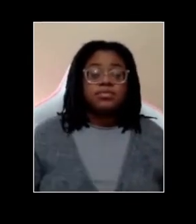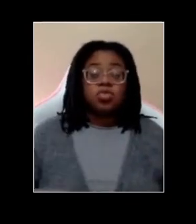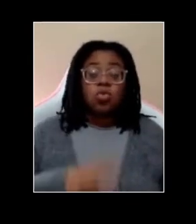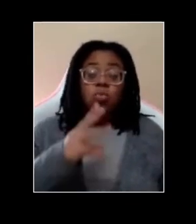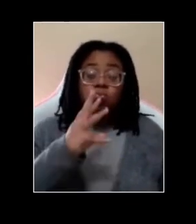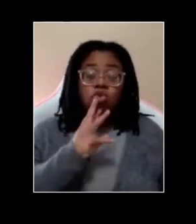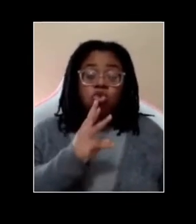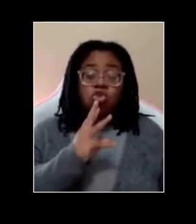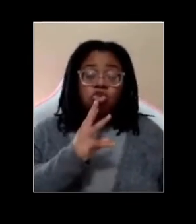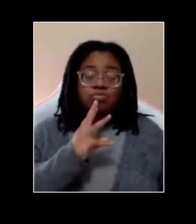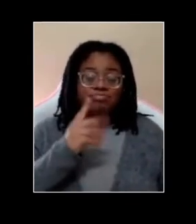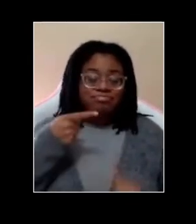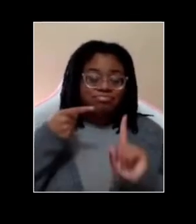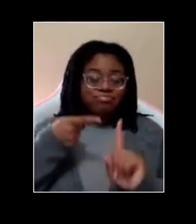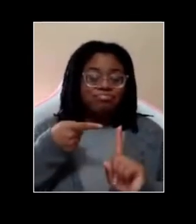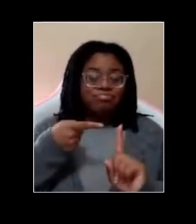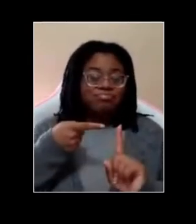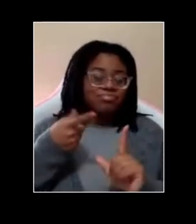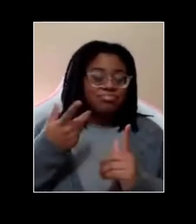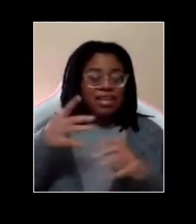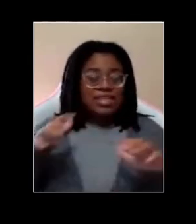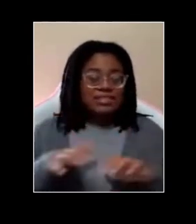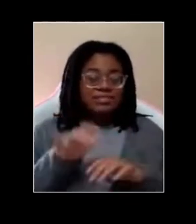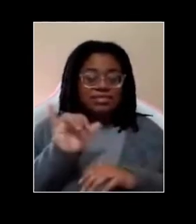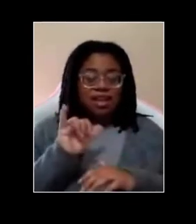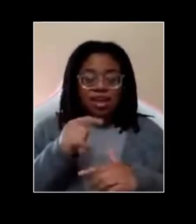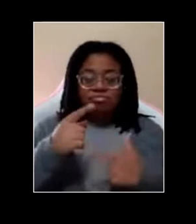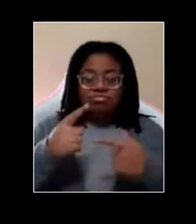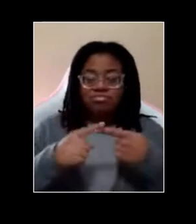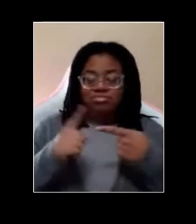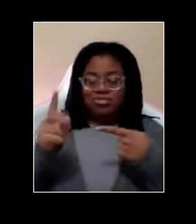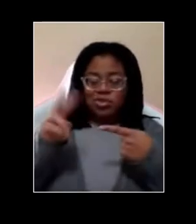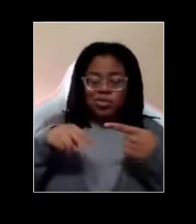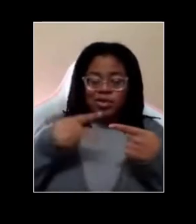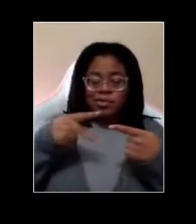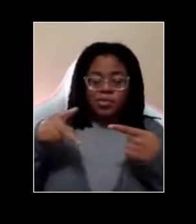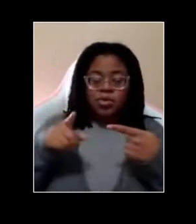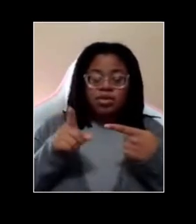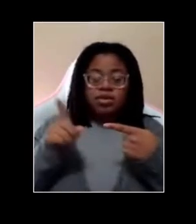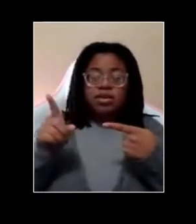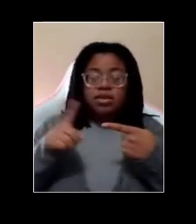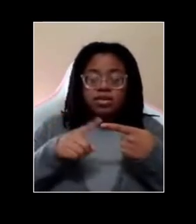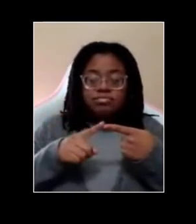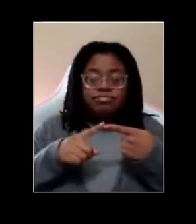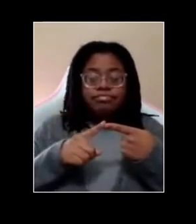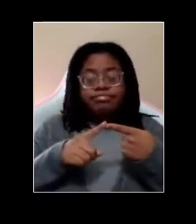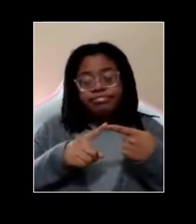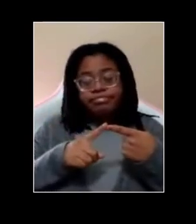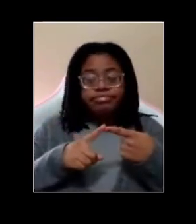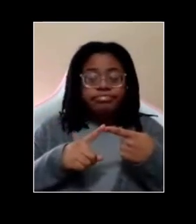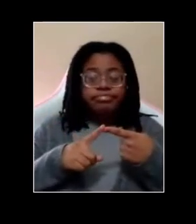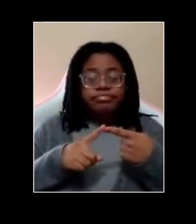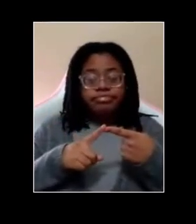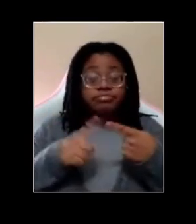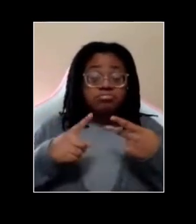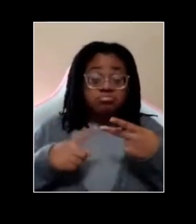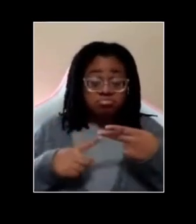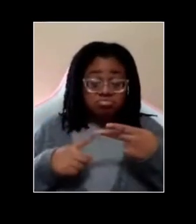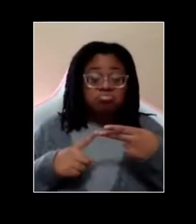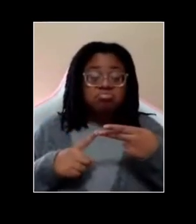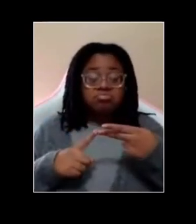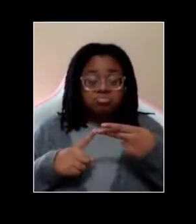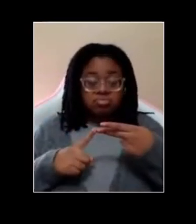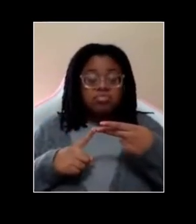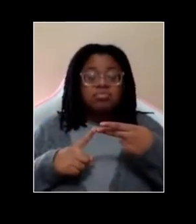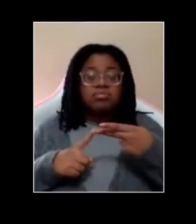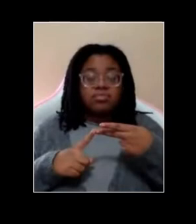Water-based activities, such as rafting, kayaking, floating, et cetera, with warmer temperatures, we